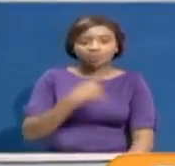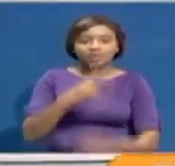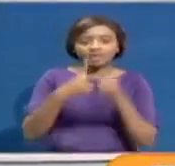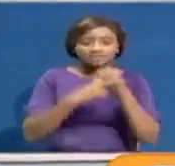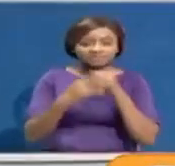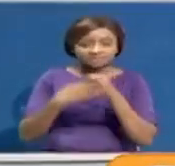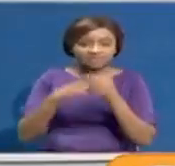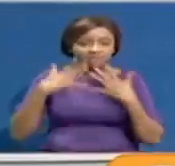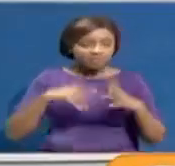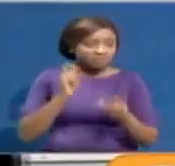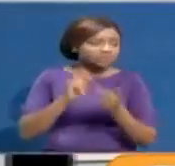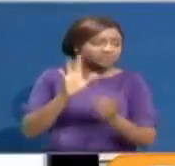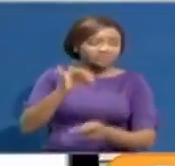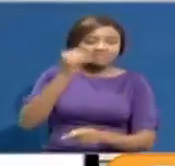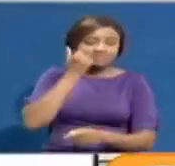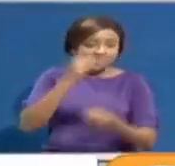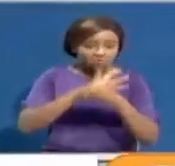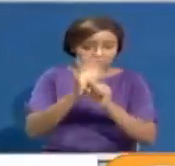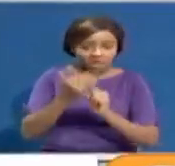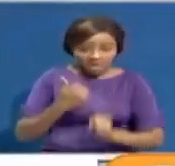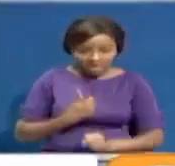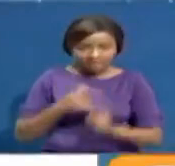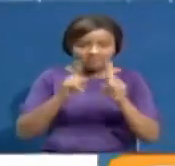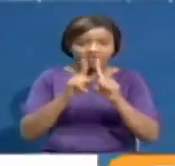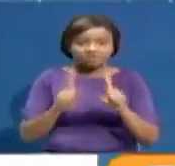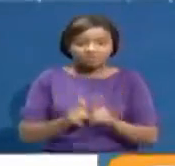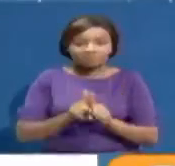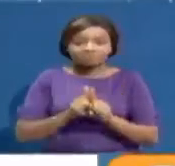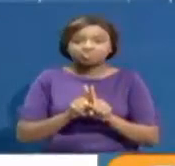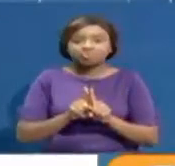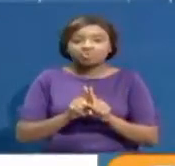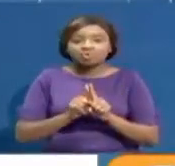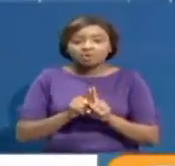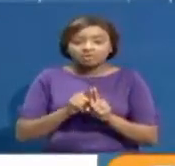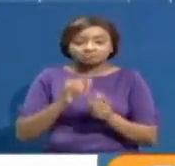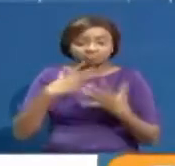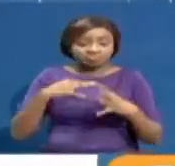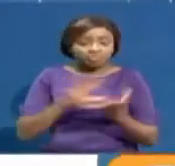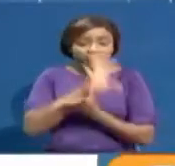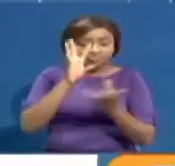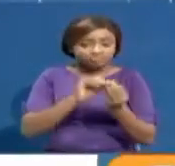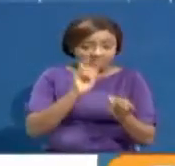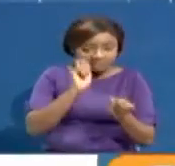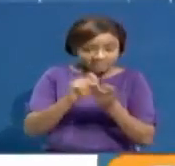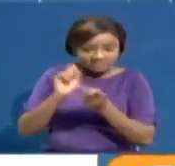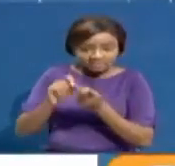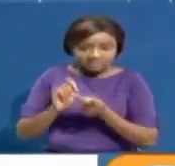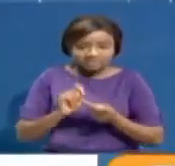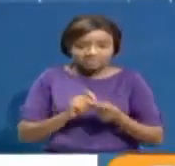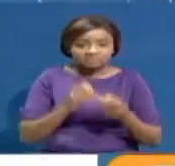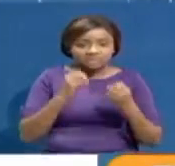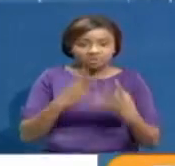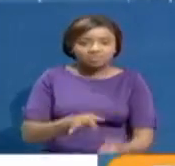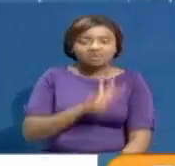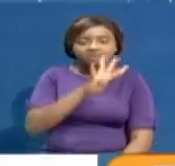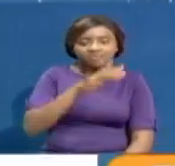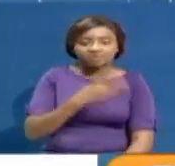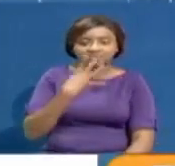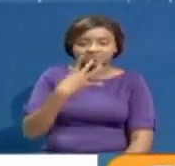179 people tested positive for COVID-19 in the last 24 hours. That result coming from a sample size